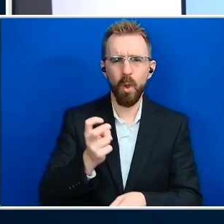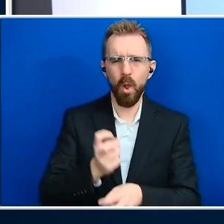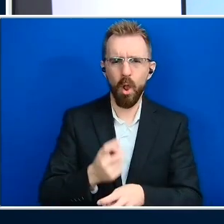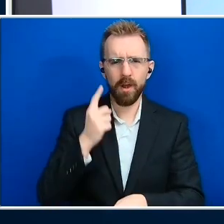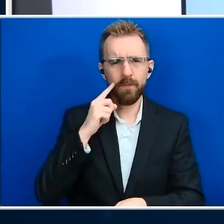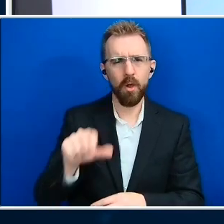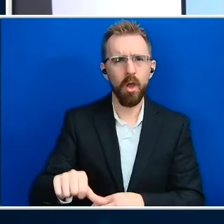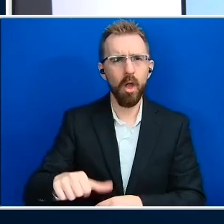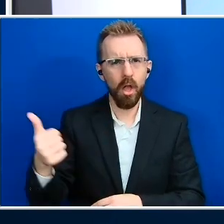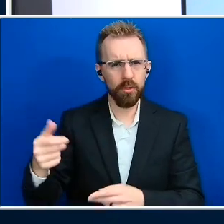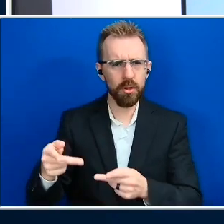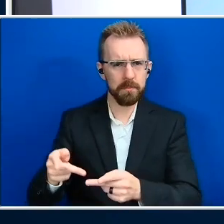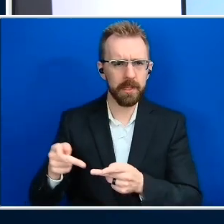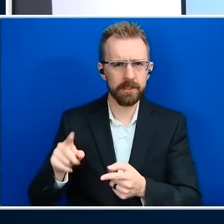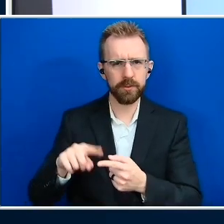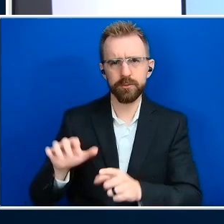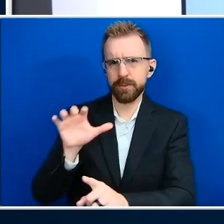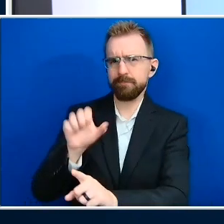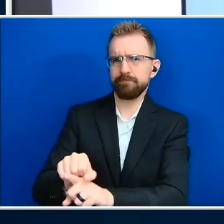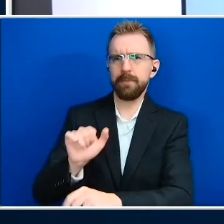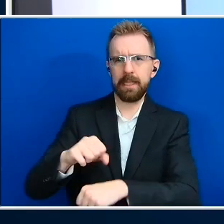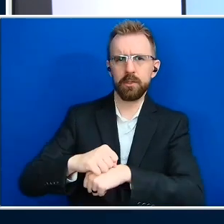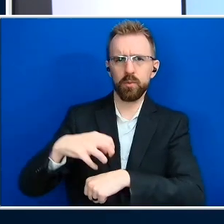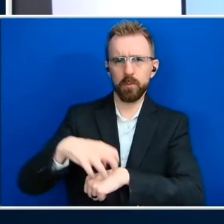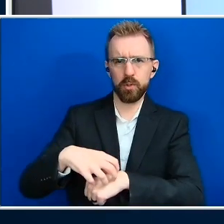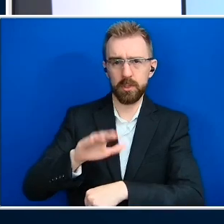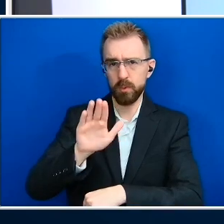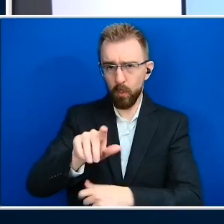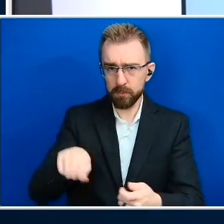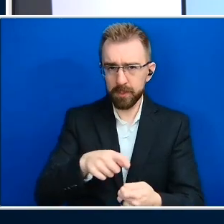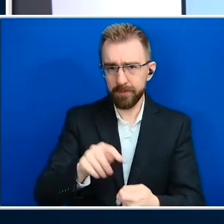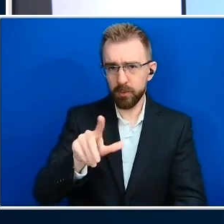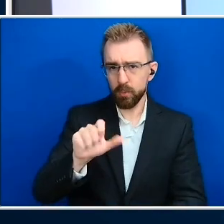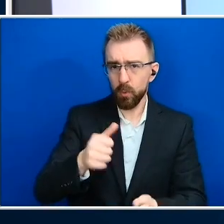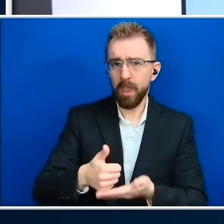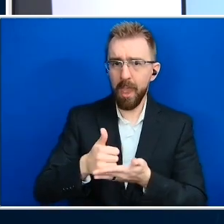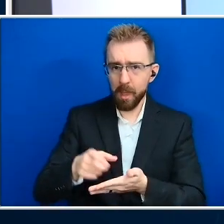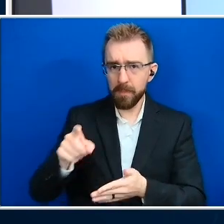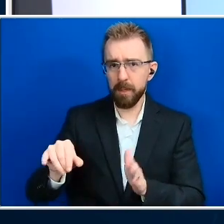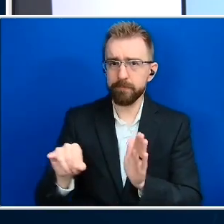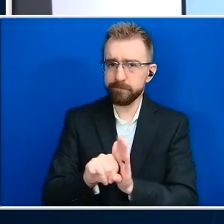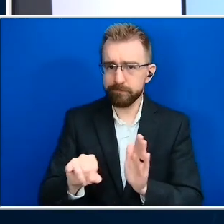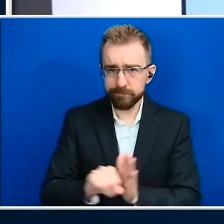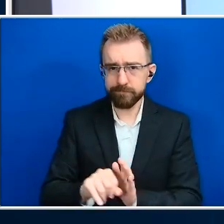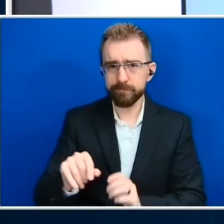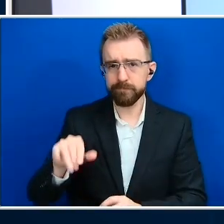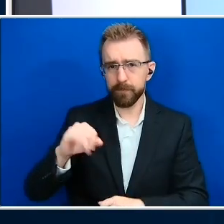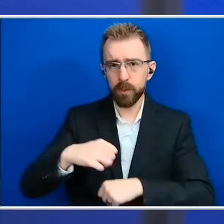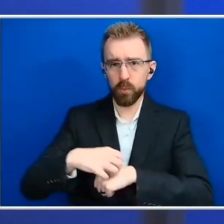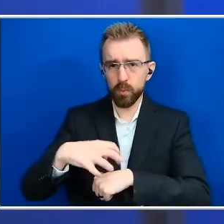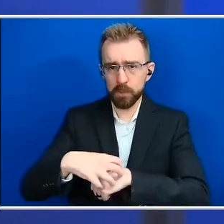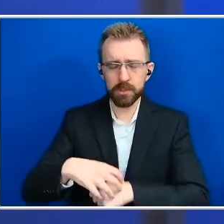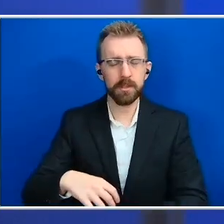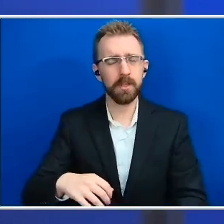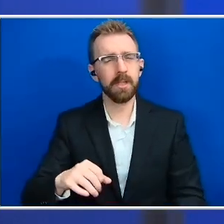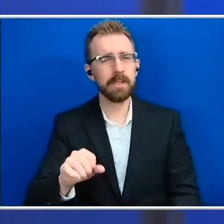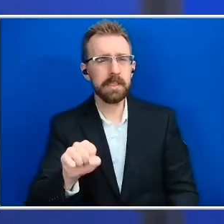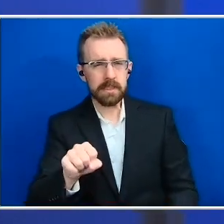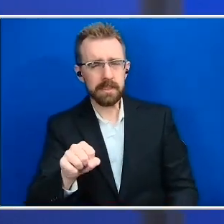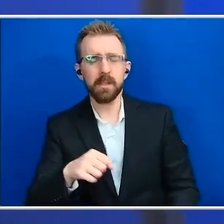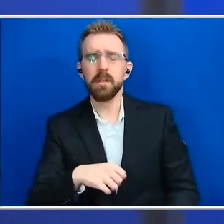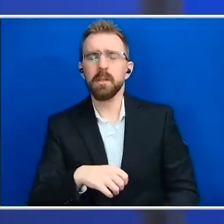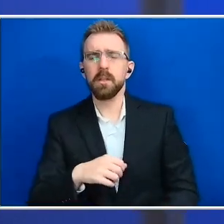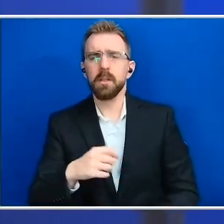to find these tumors. Is it your specific tools that are able to find them? Yes, for detecting